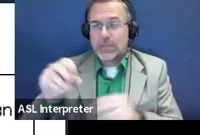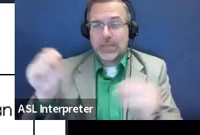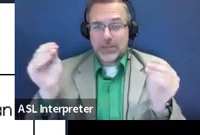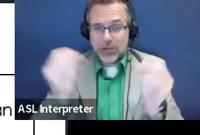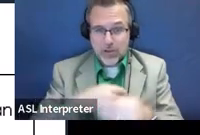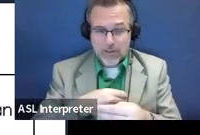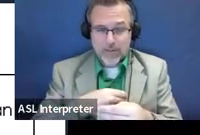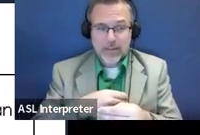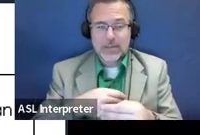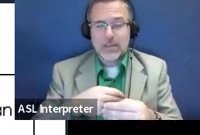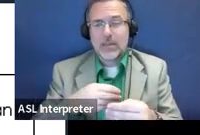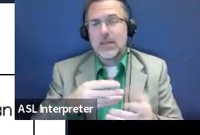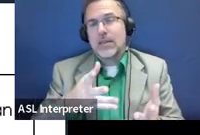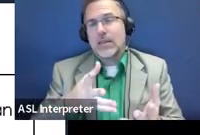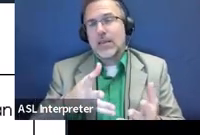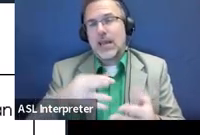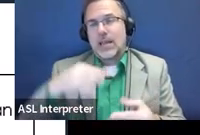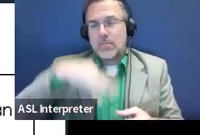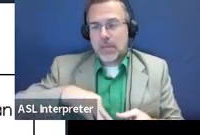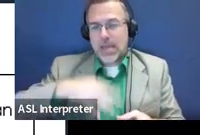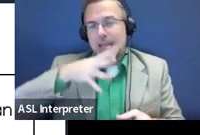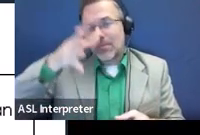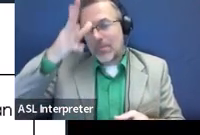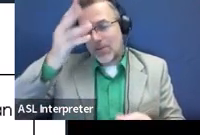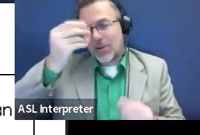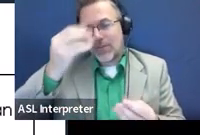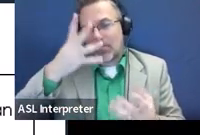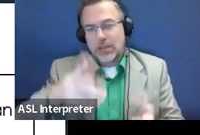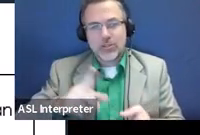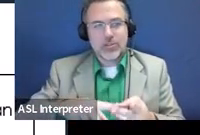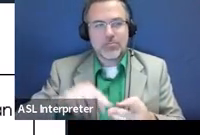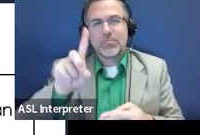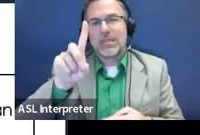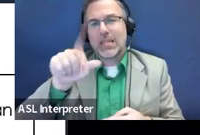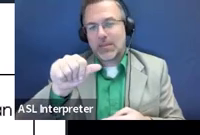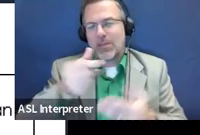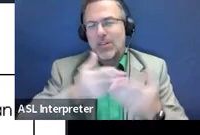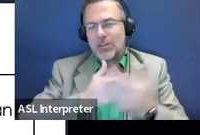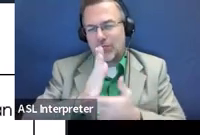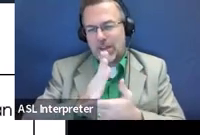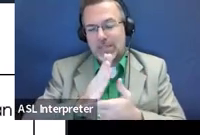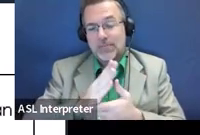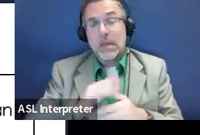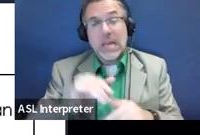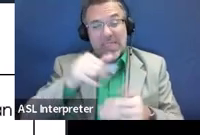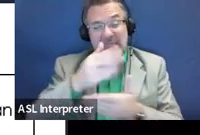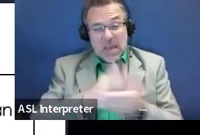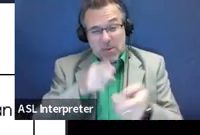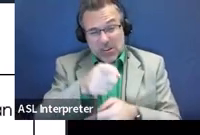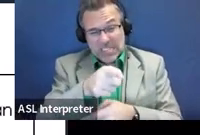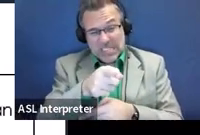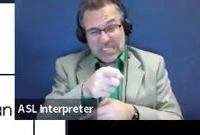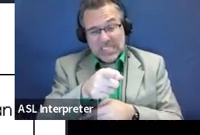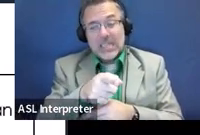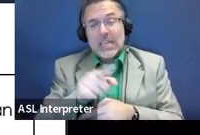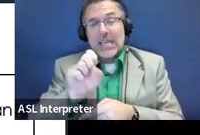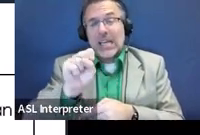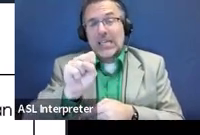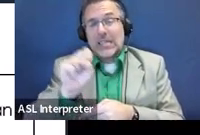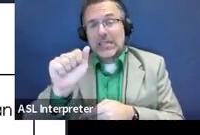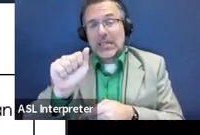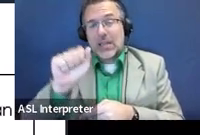some Maine Parent Federation, disability rights, those sorts of things. However, there is a part right here where it says the